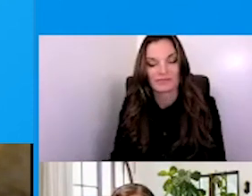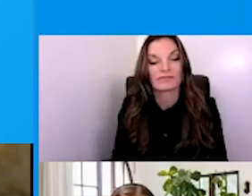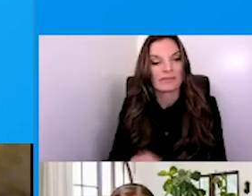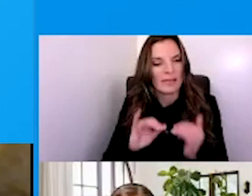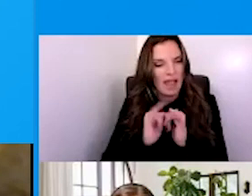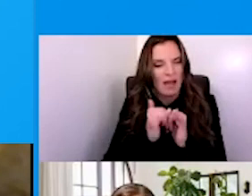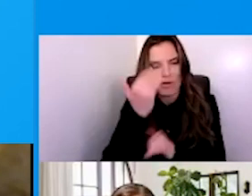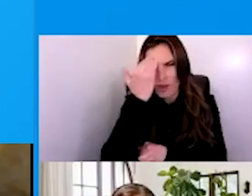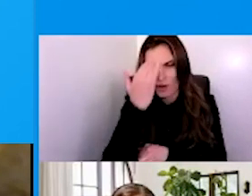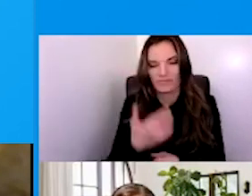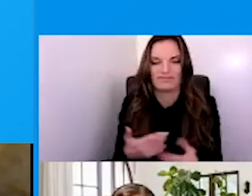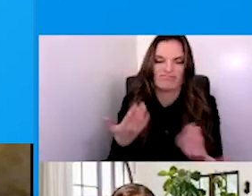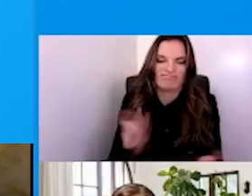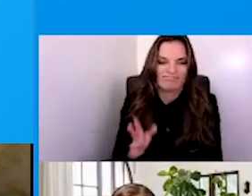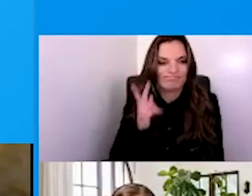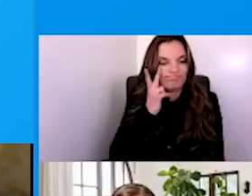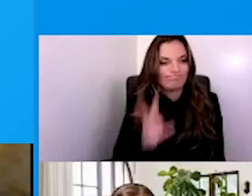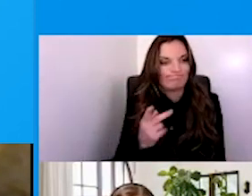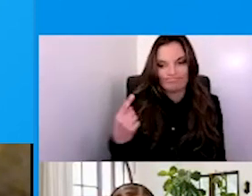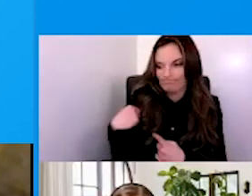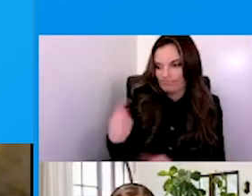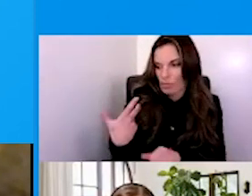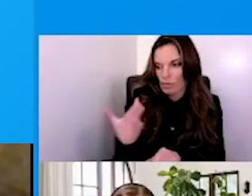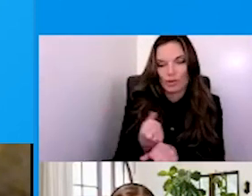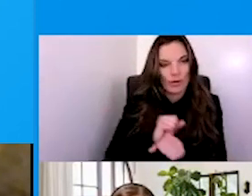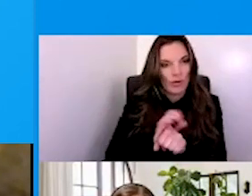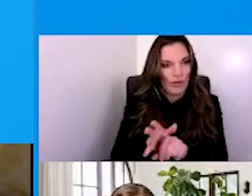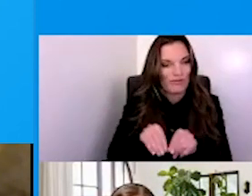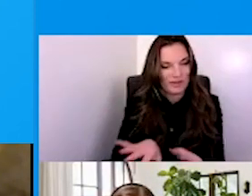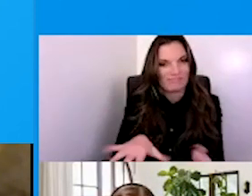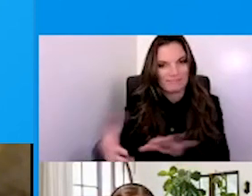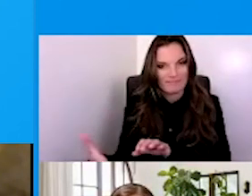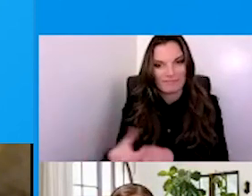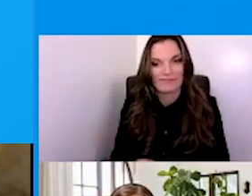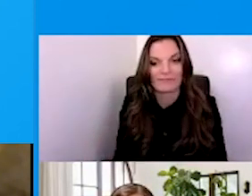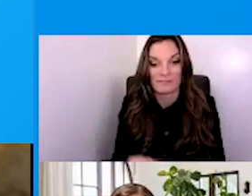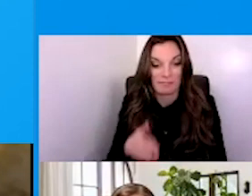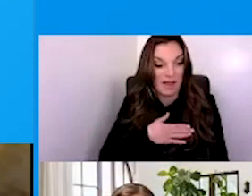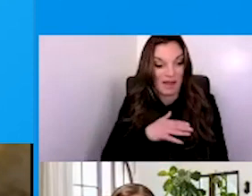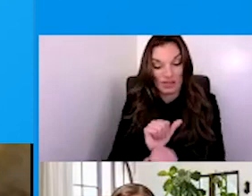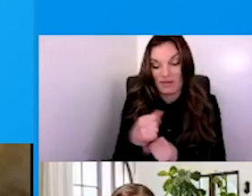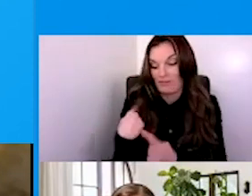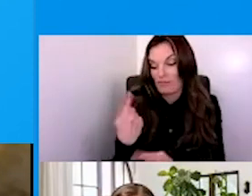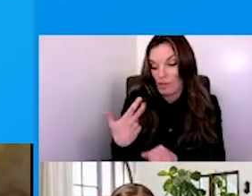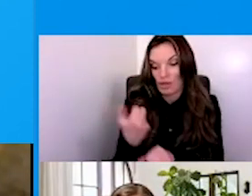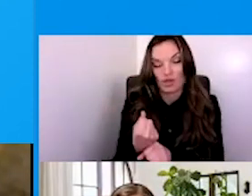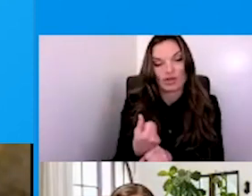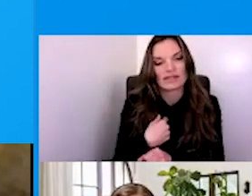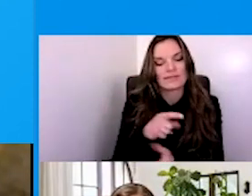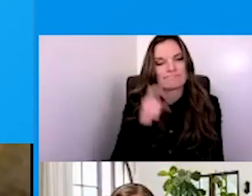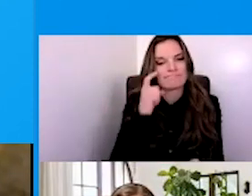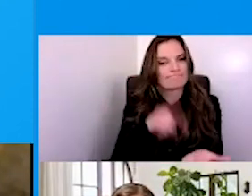of my focus in the last 3 years has been towards identifying and addressing the inequities